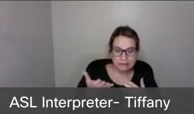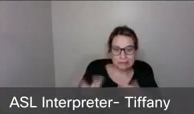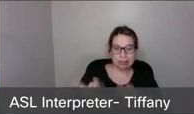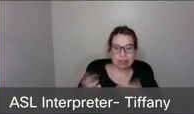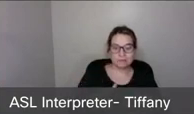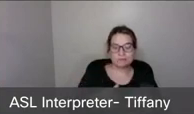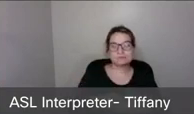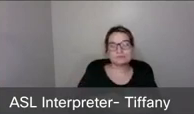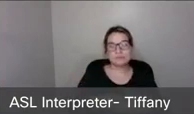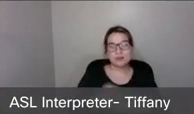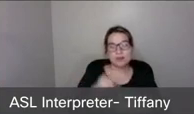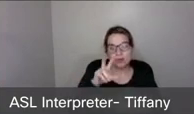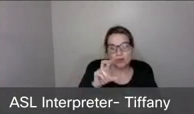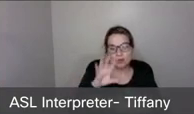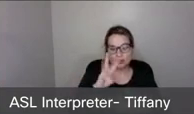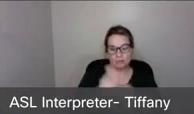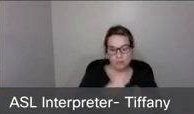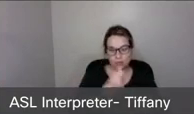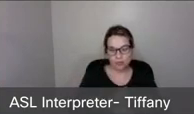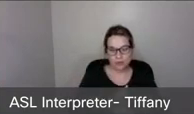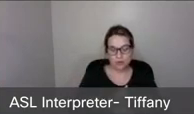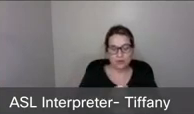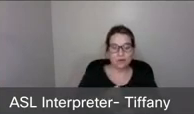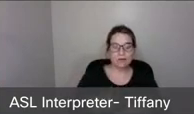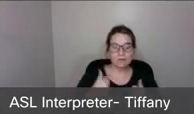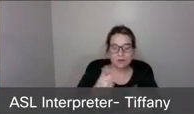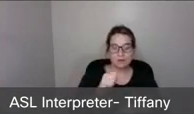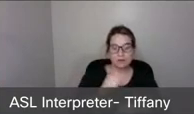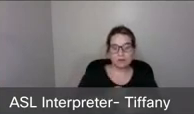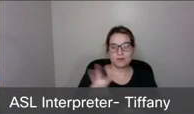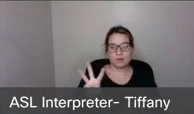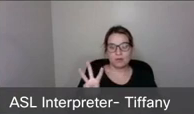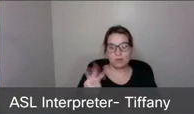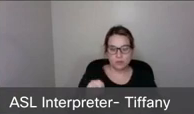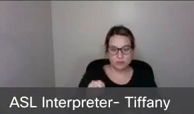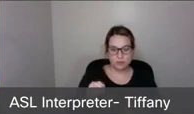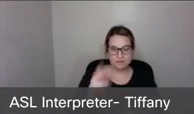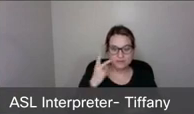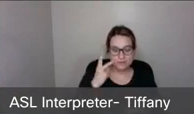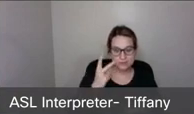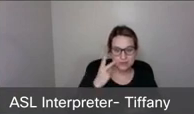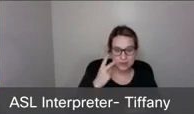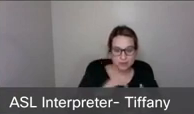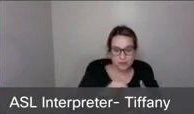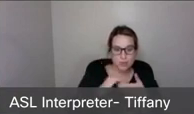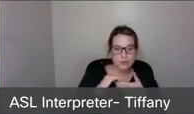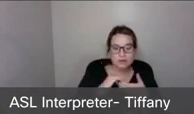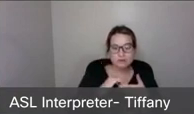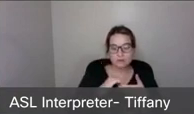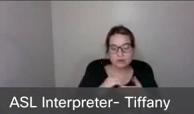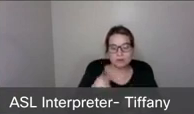34 years I've lived in the White Mountains, I've seen the relationship between the Apache and Navajo nations in their